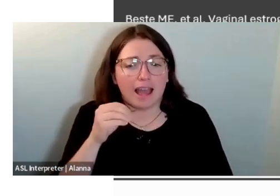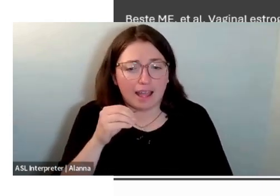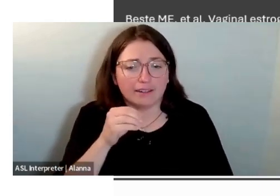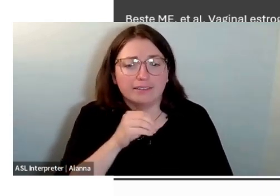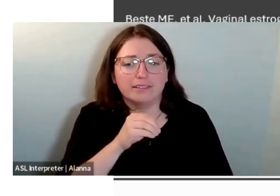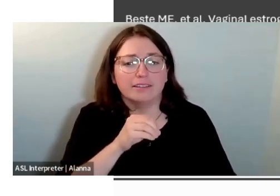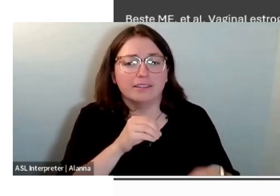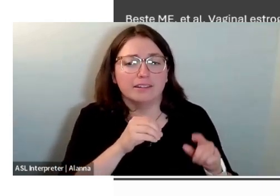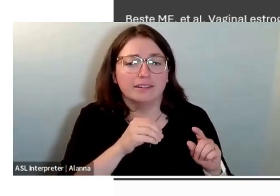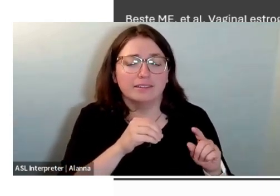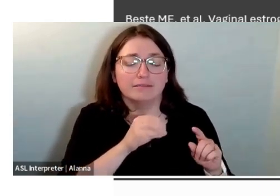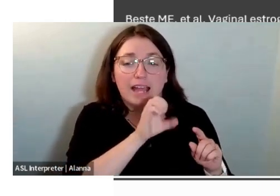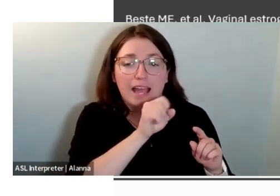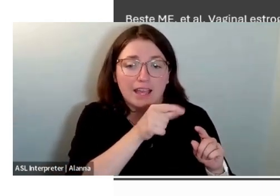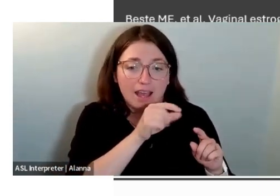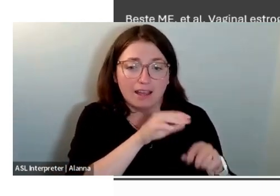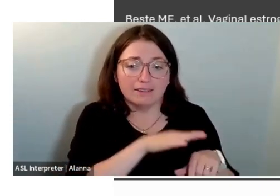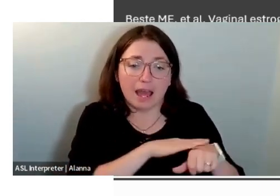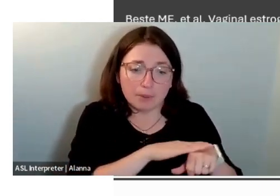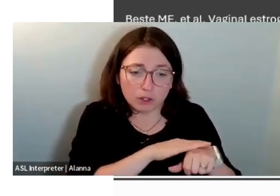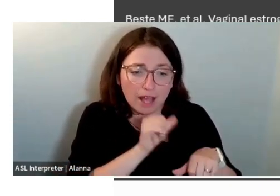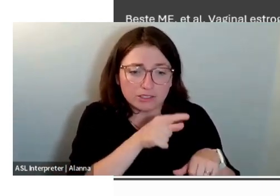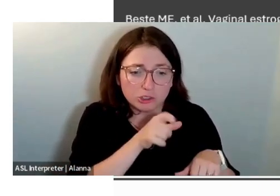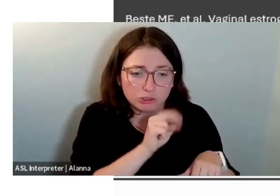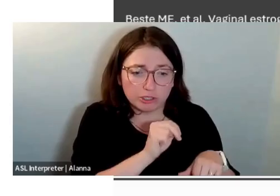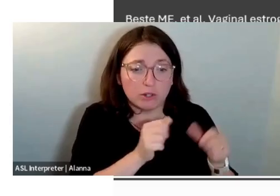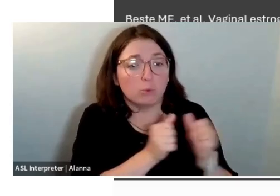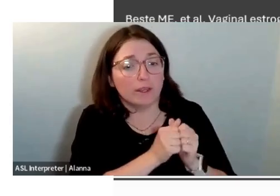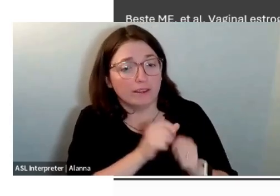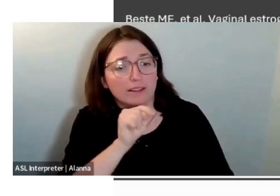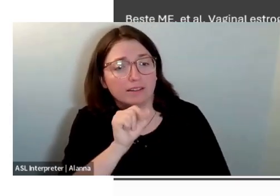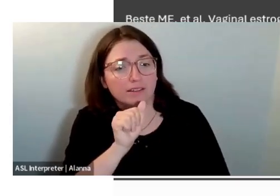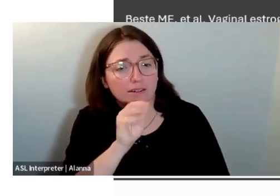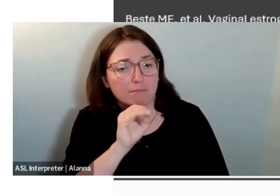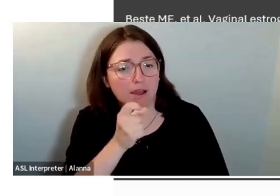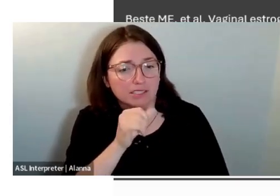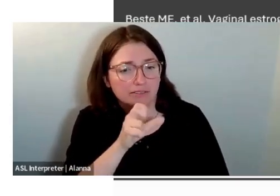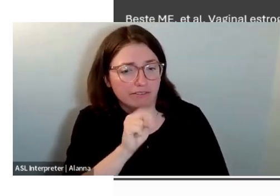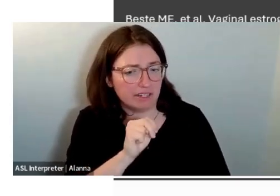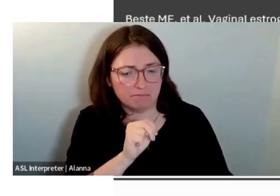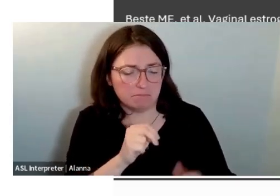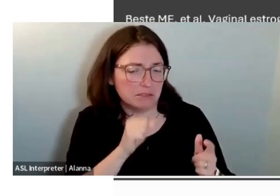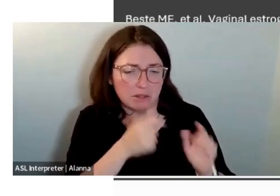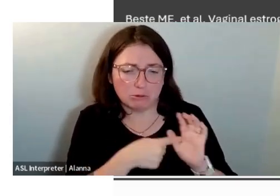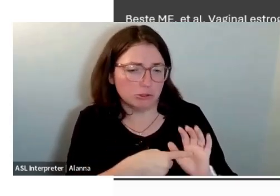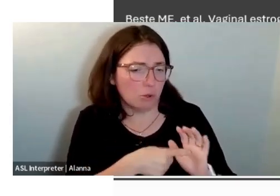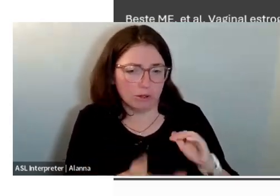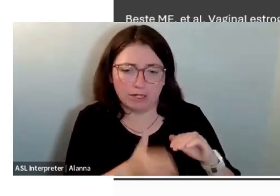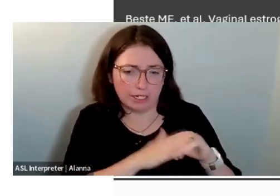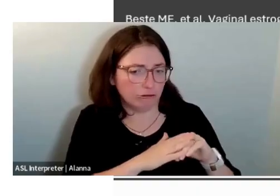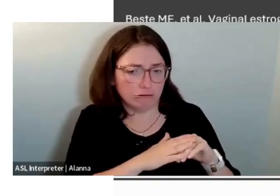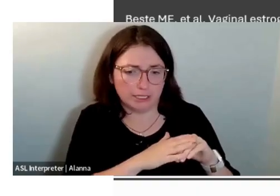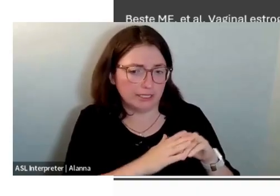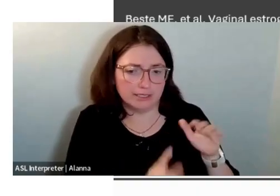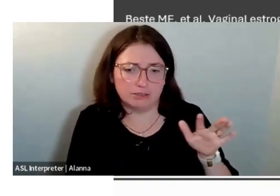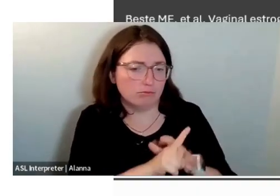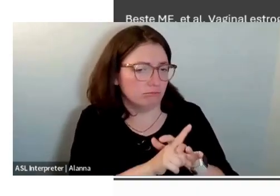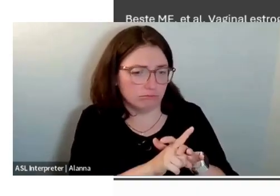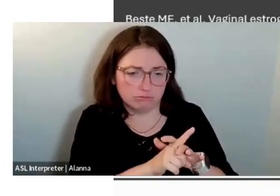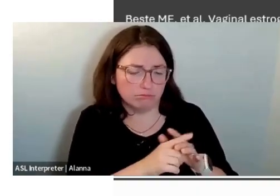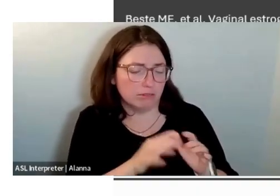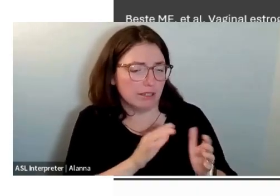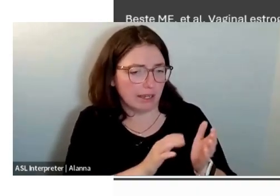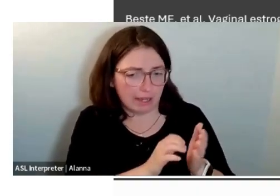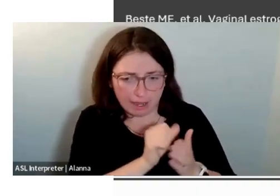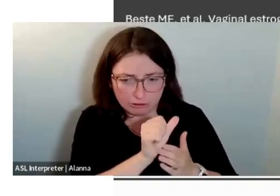any study to higher recurrence or mortality in recent reviews. There are some early